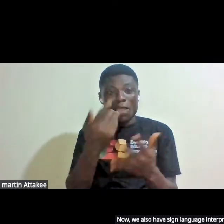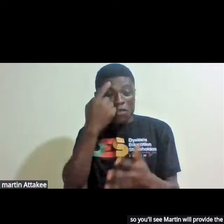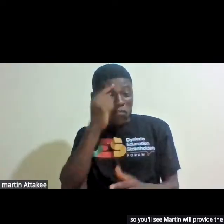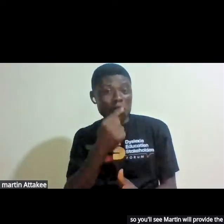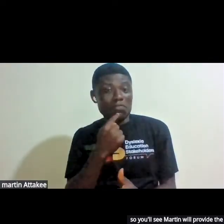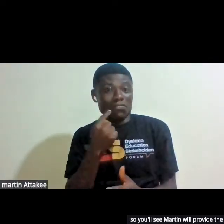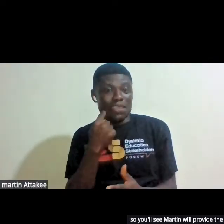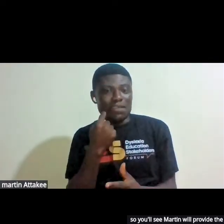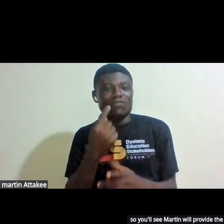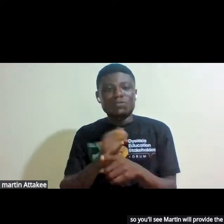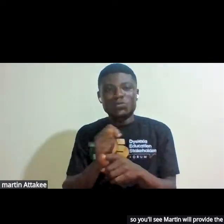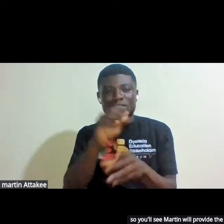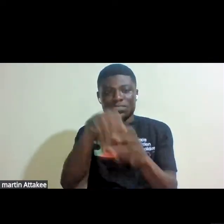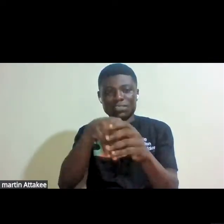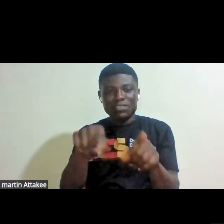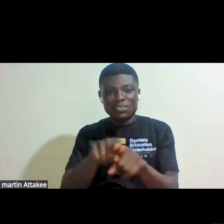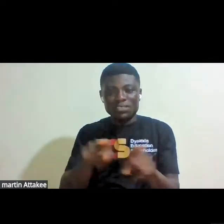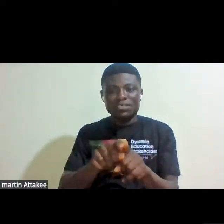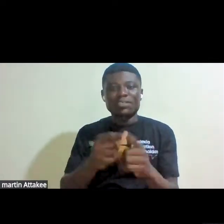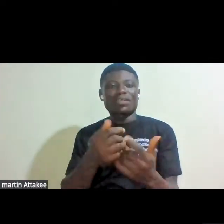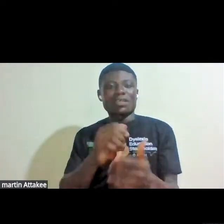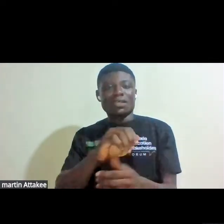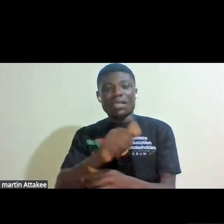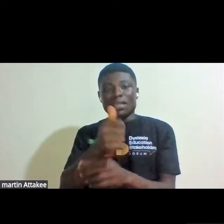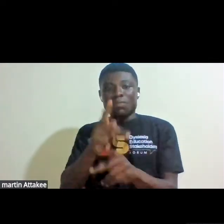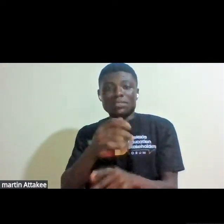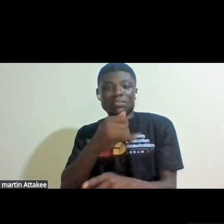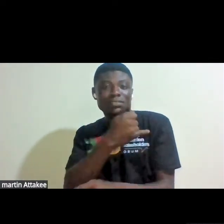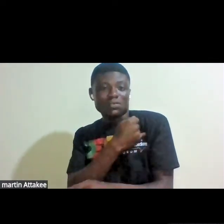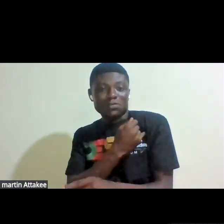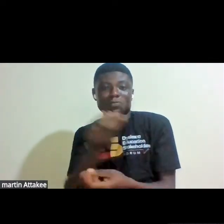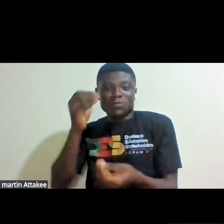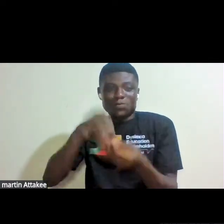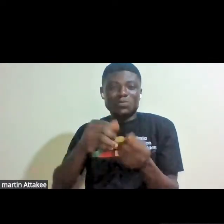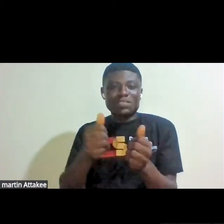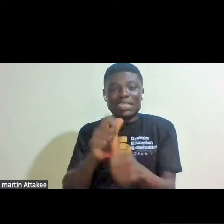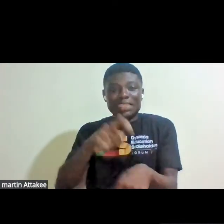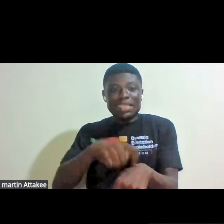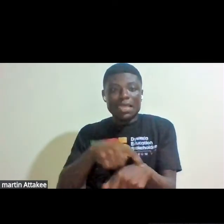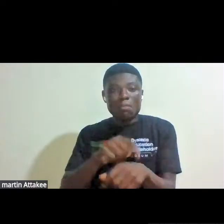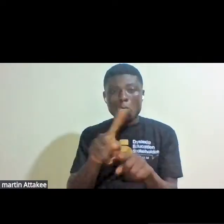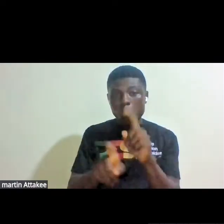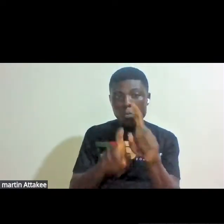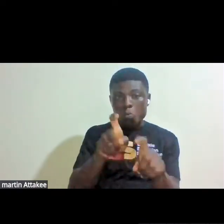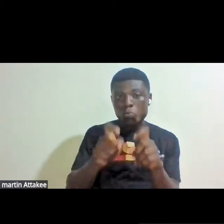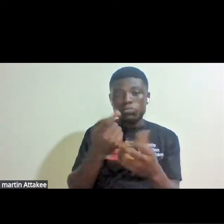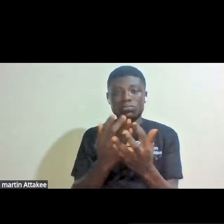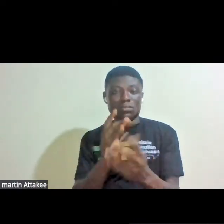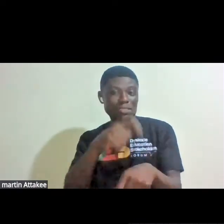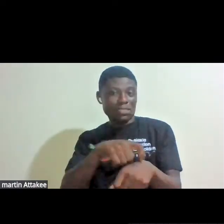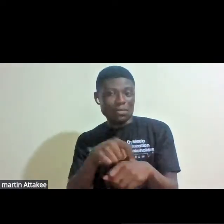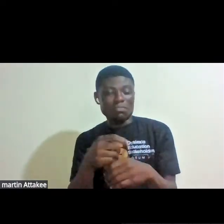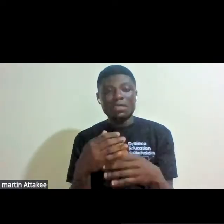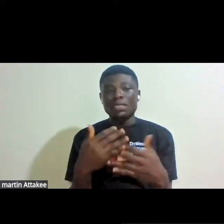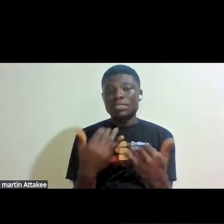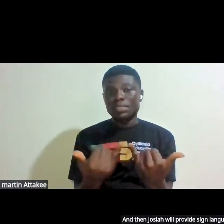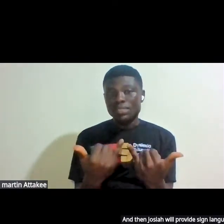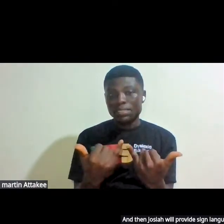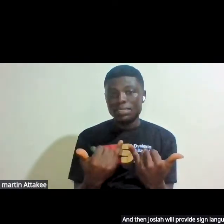session, and then Josiah will provide sign language interpretation during the live Q&A